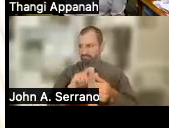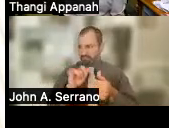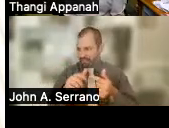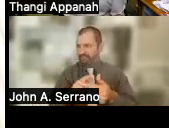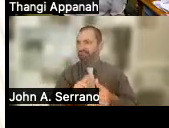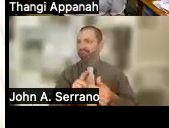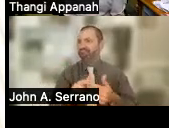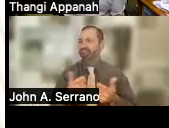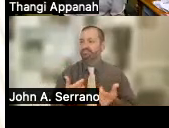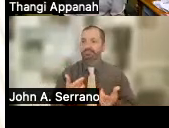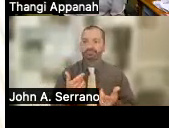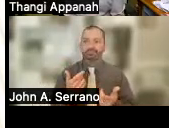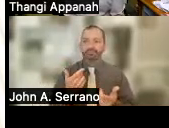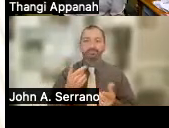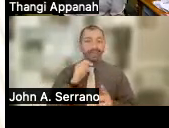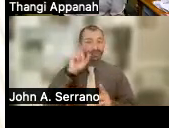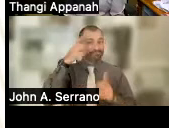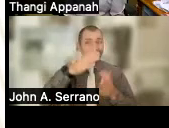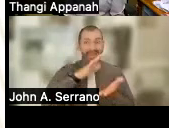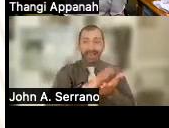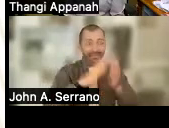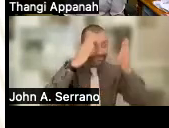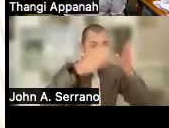share more about that on the next slide.